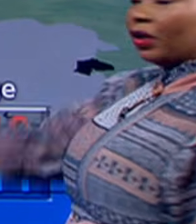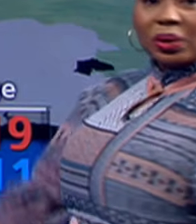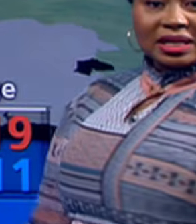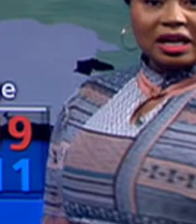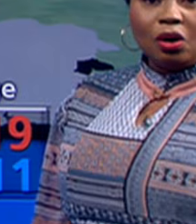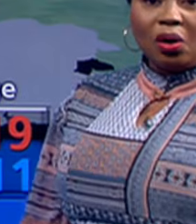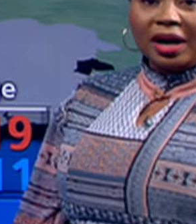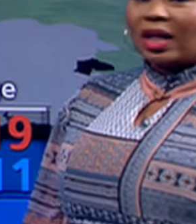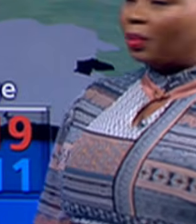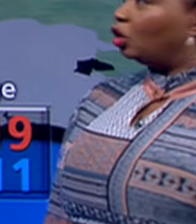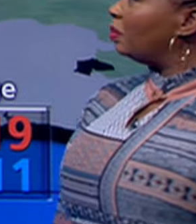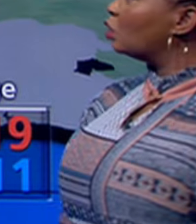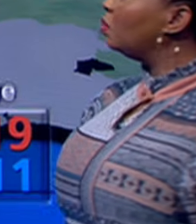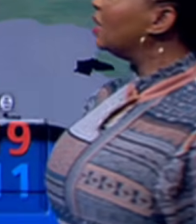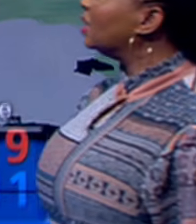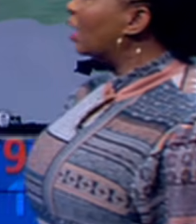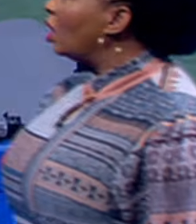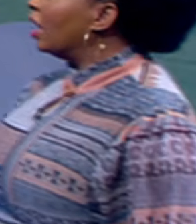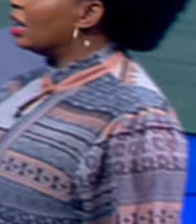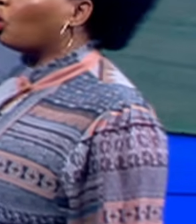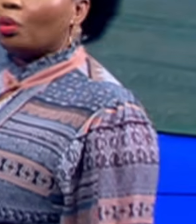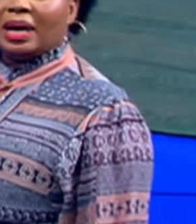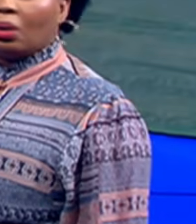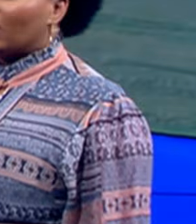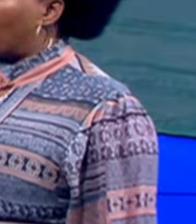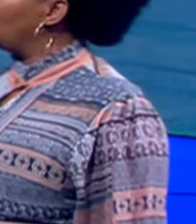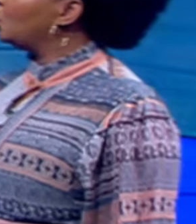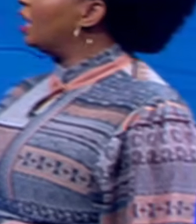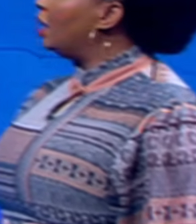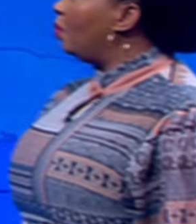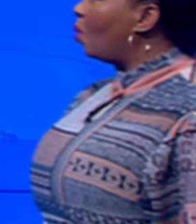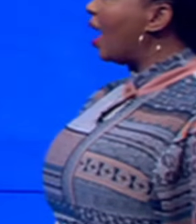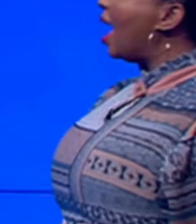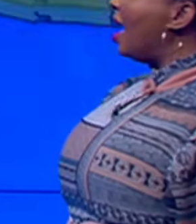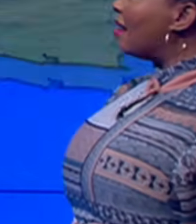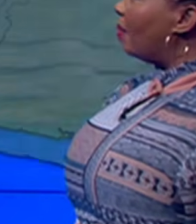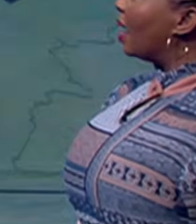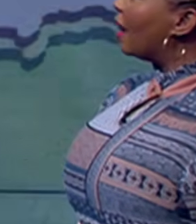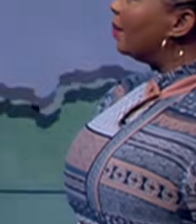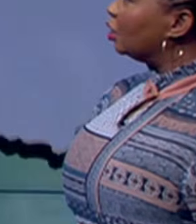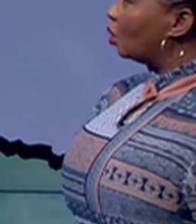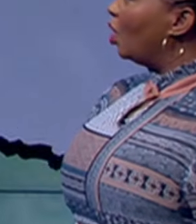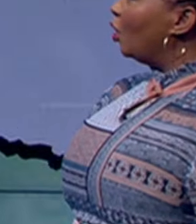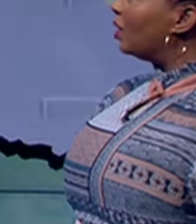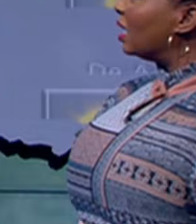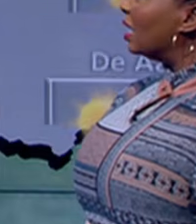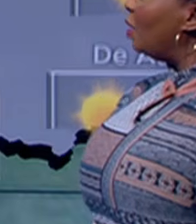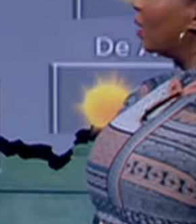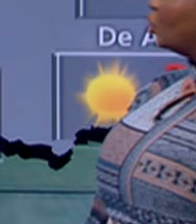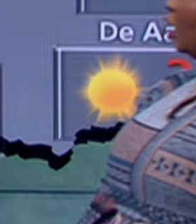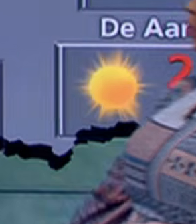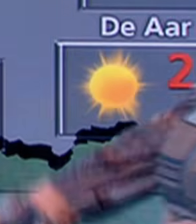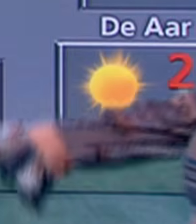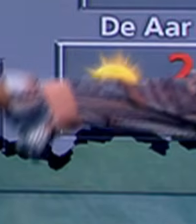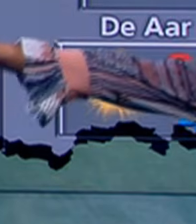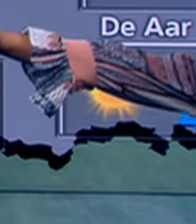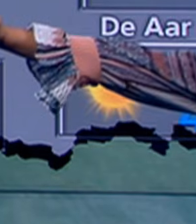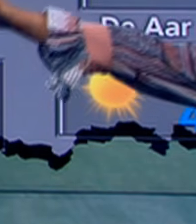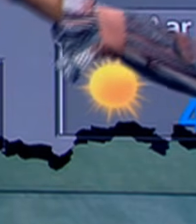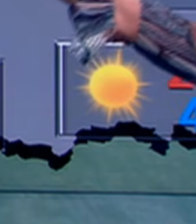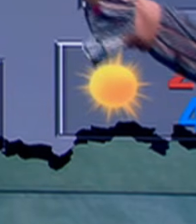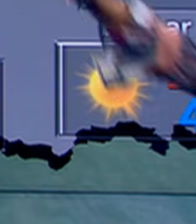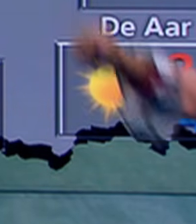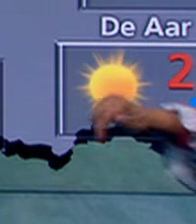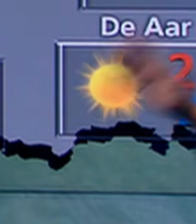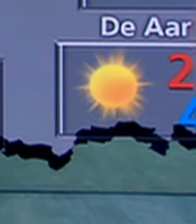lebelela Beaufort West le gona go tlabe go ntše 23 re tlhokomeleng go tlabe go ntše go ne le memoya e tlhabang ka meso Northern Cape re tšwela pele jwale le